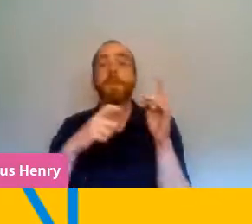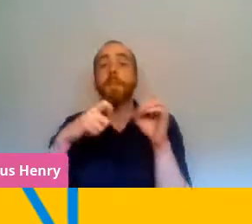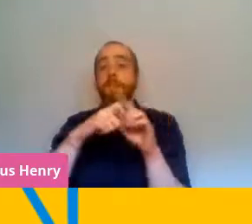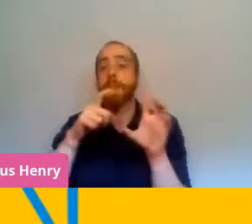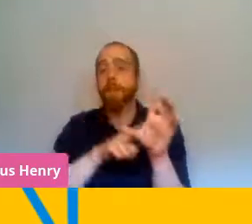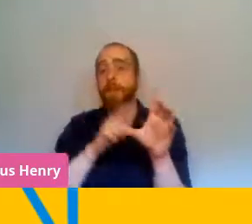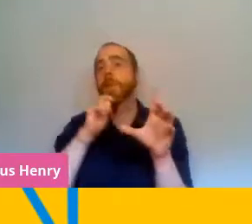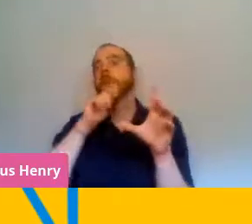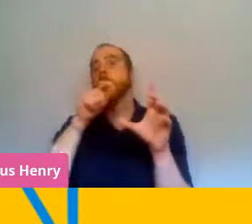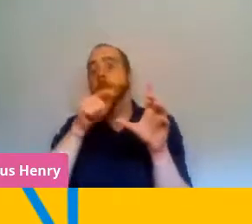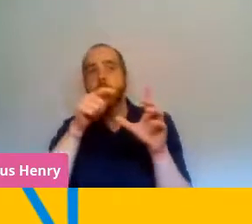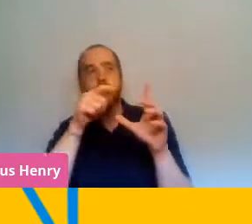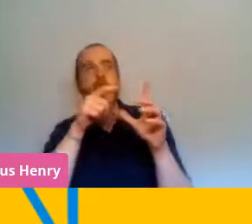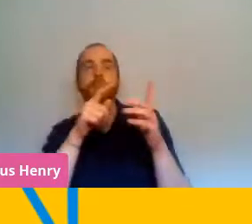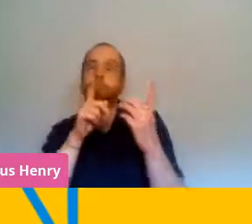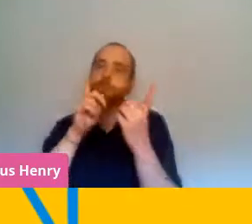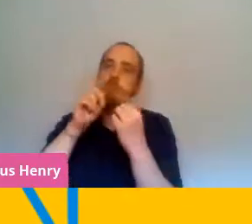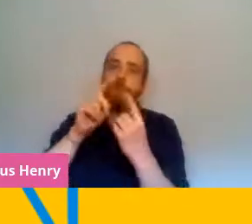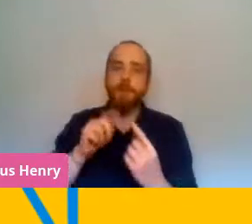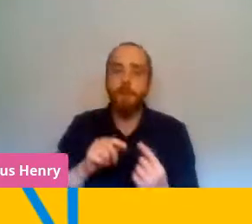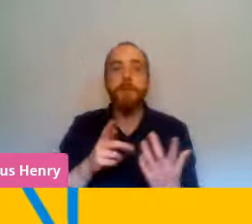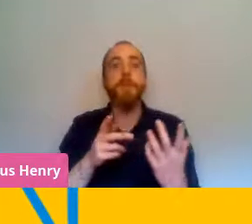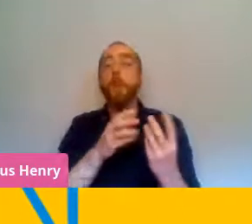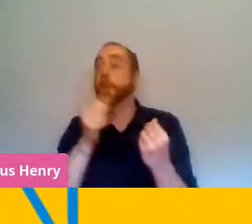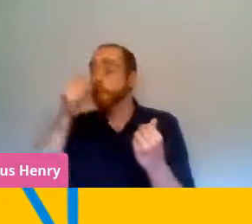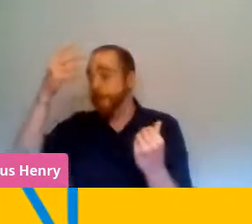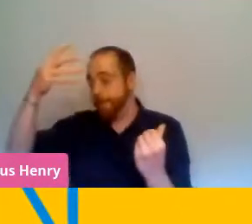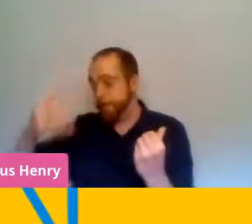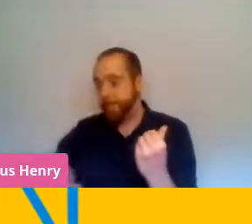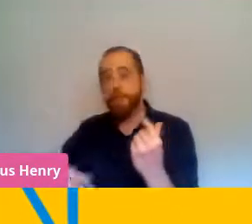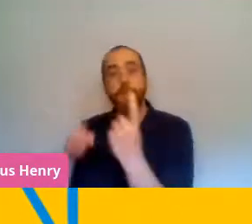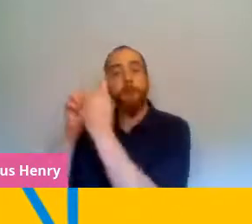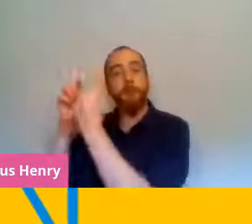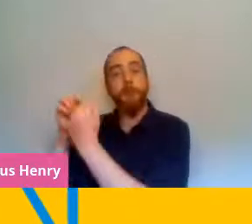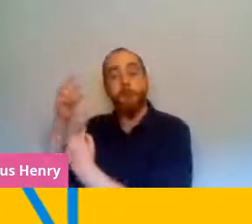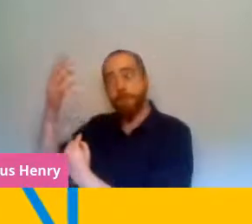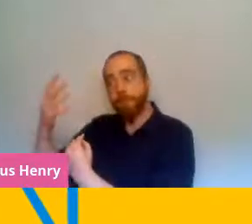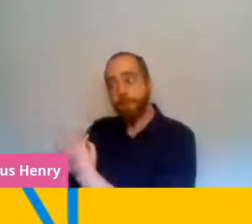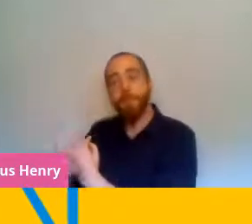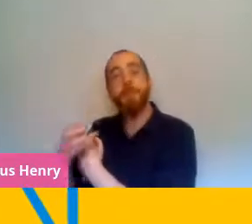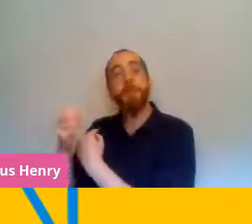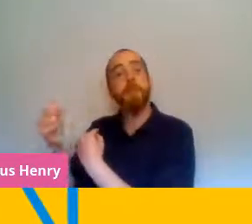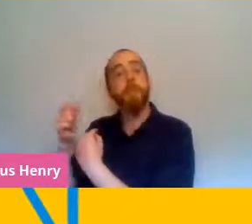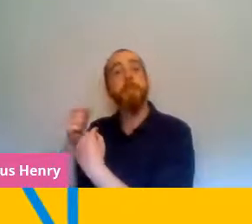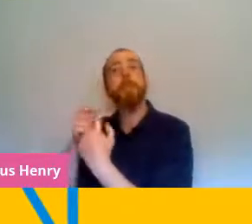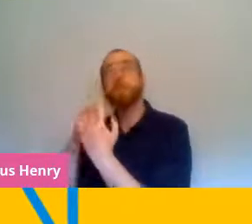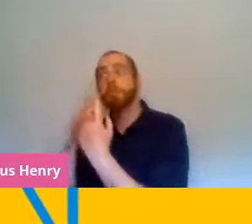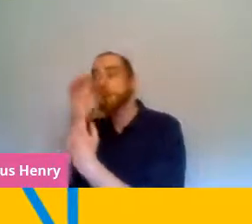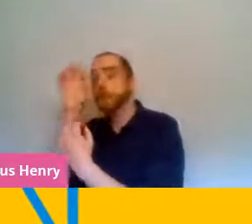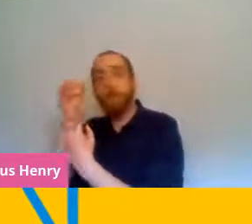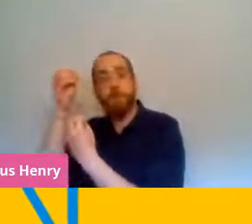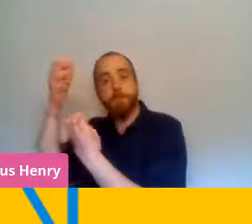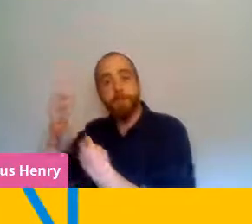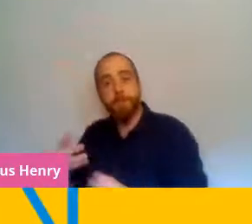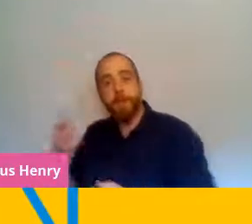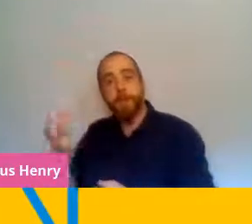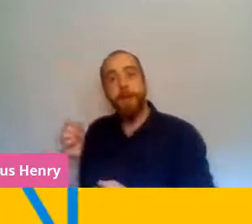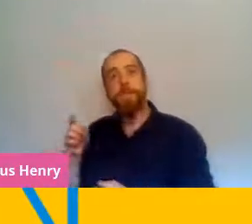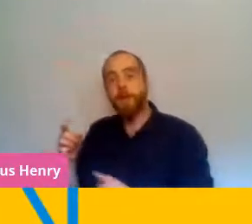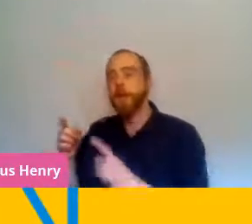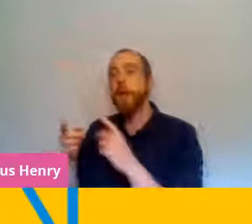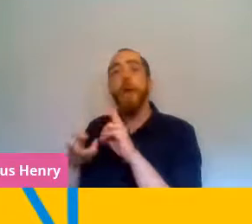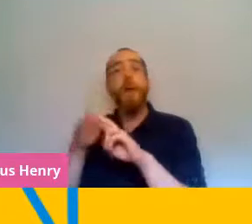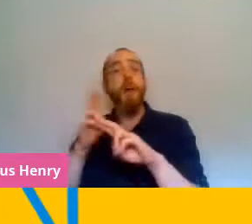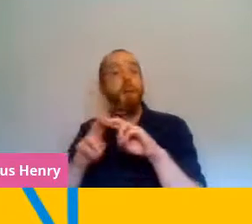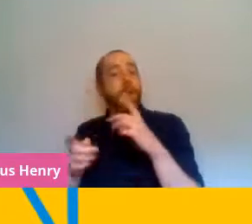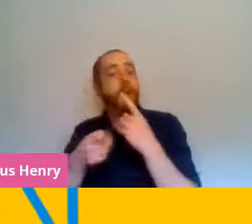to coordinate. So we will try and cover those questions that have come up that people have submitted if we haven't already done that.